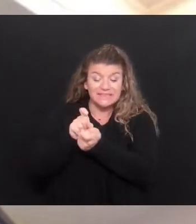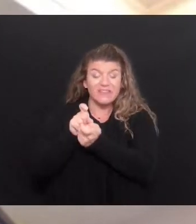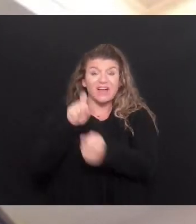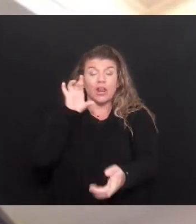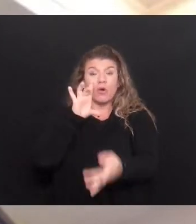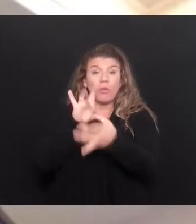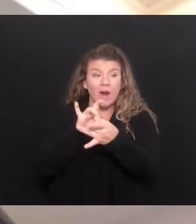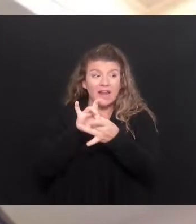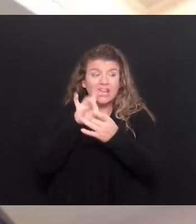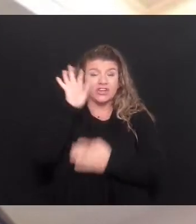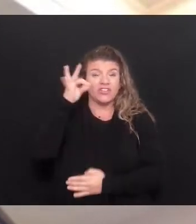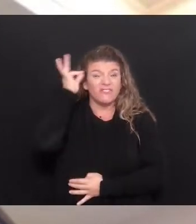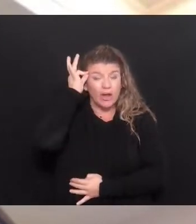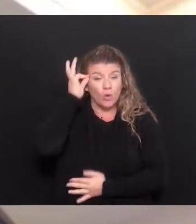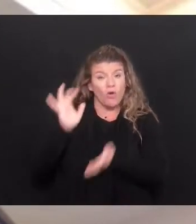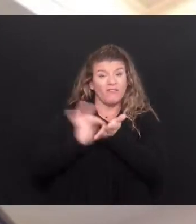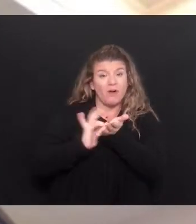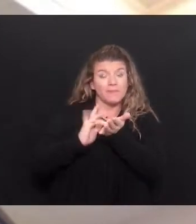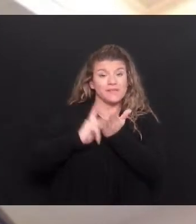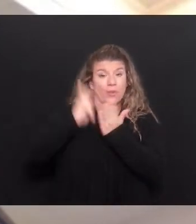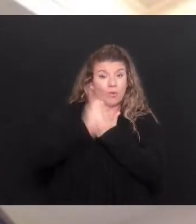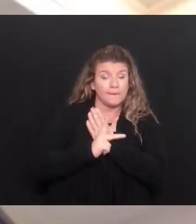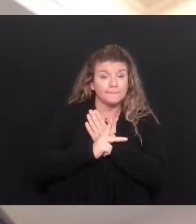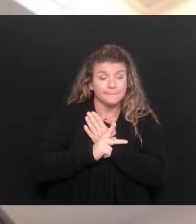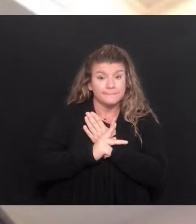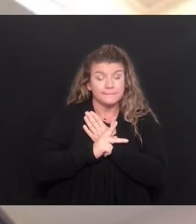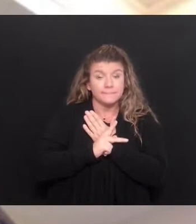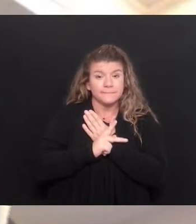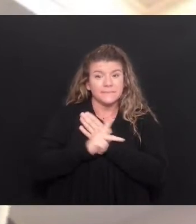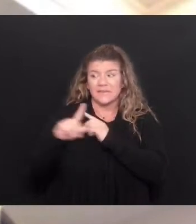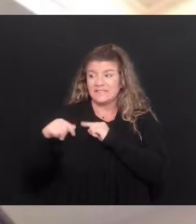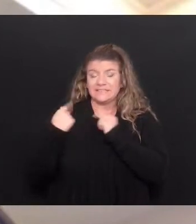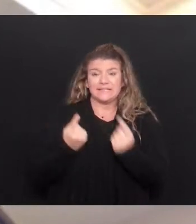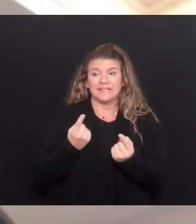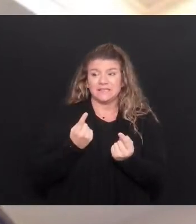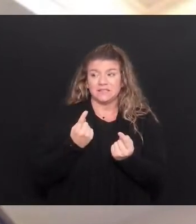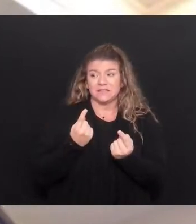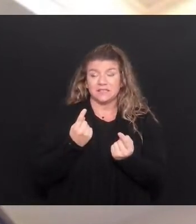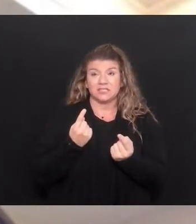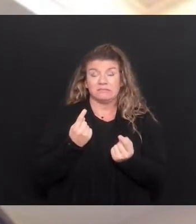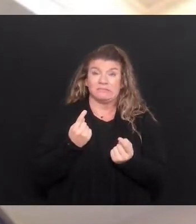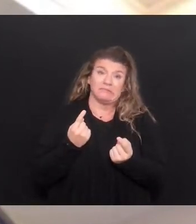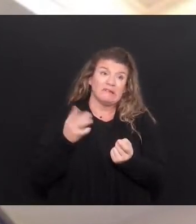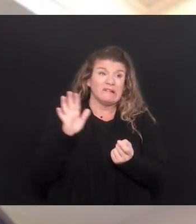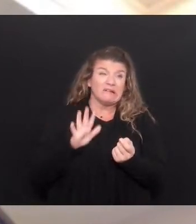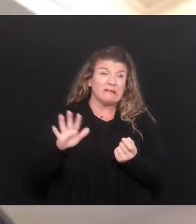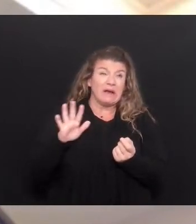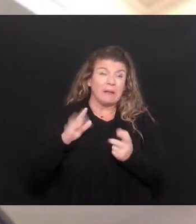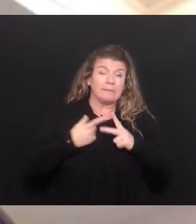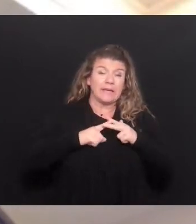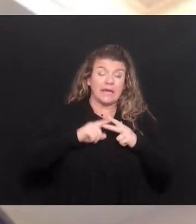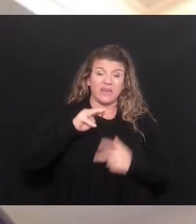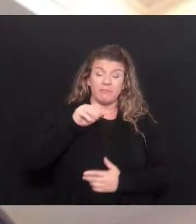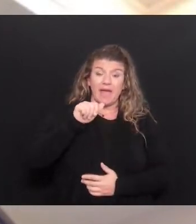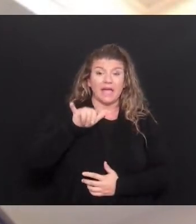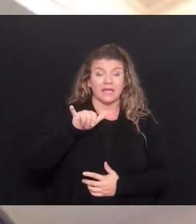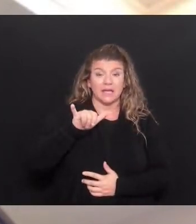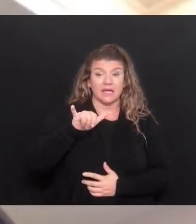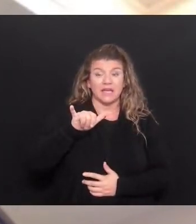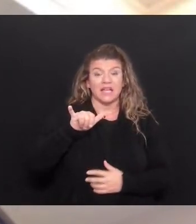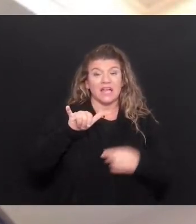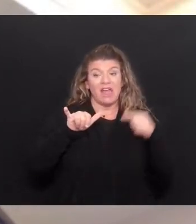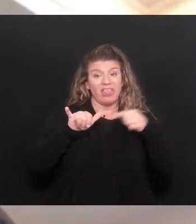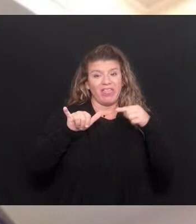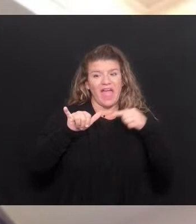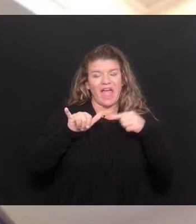to the federal pharmacy program. Since the first part of May, they have